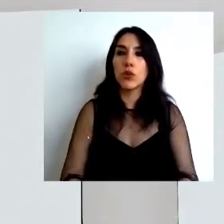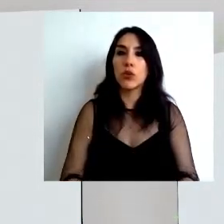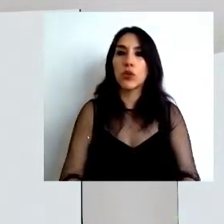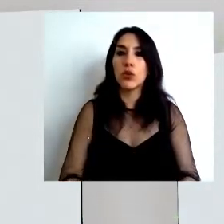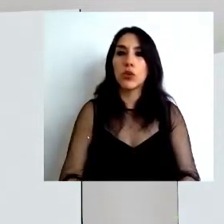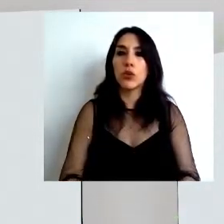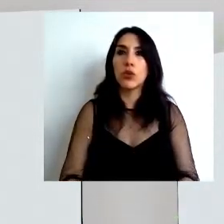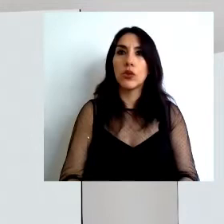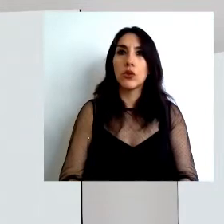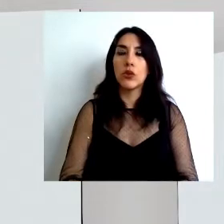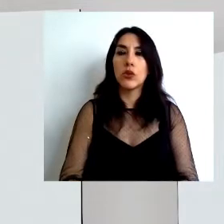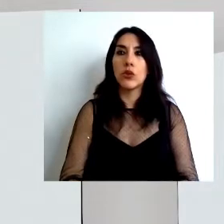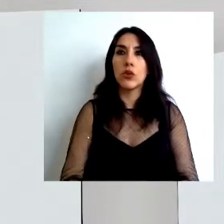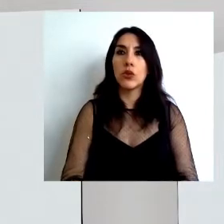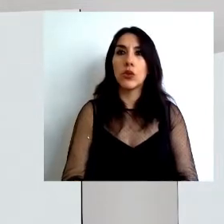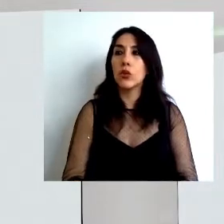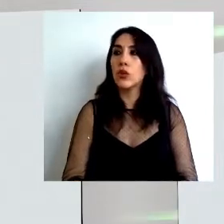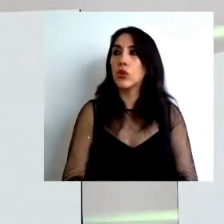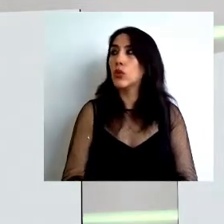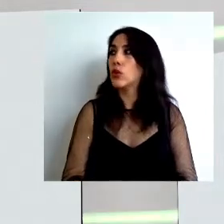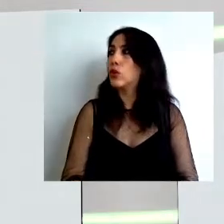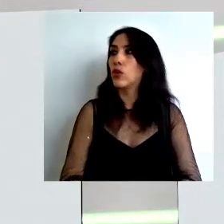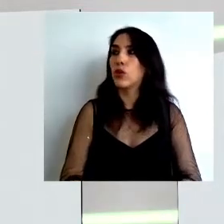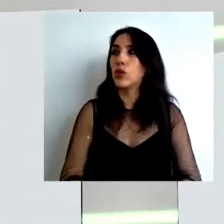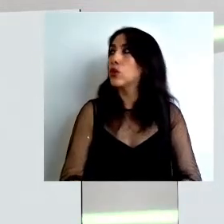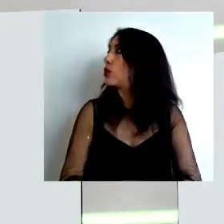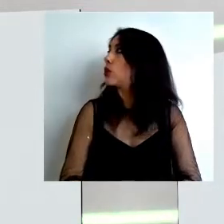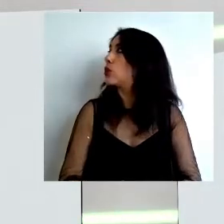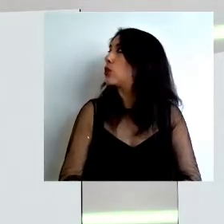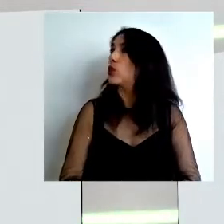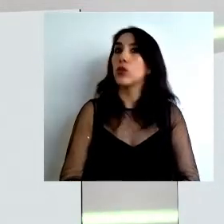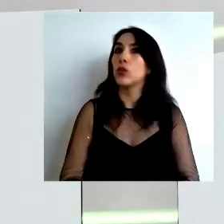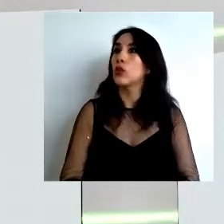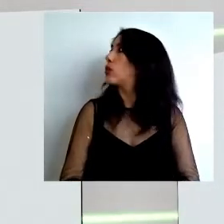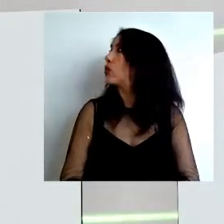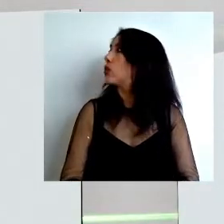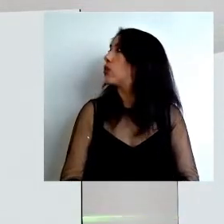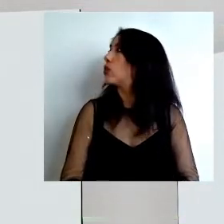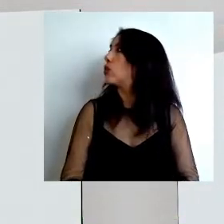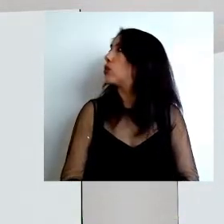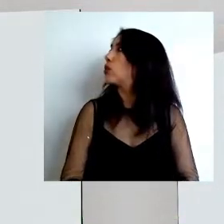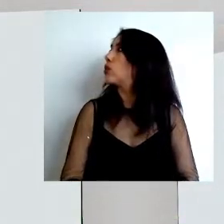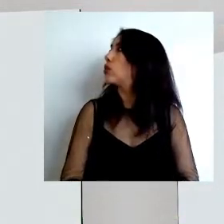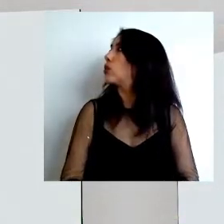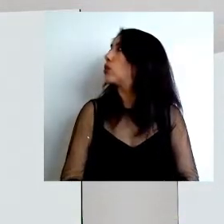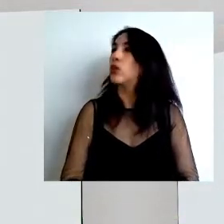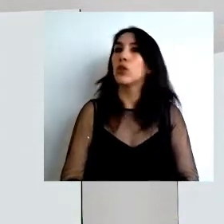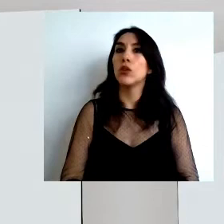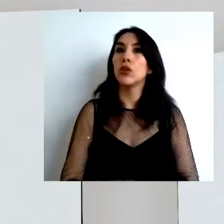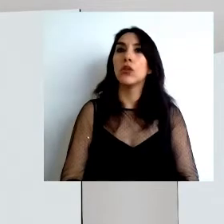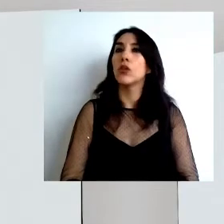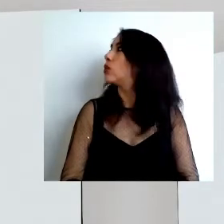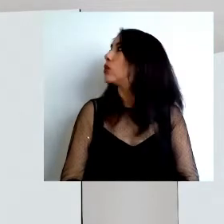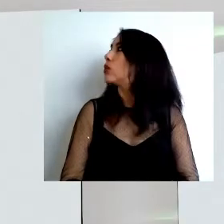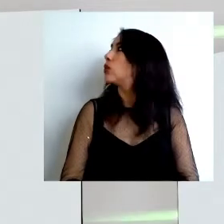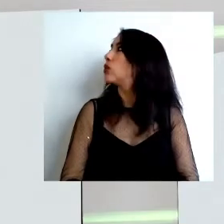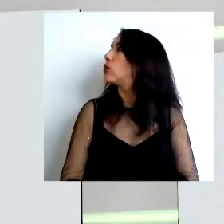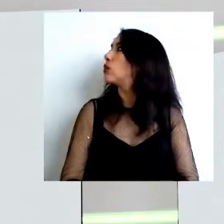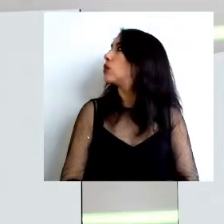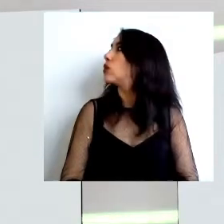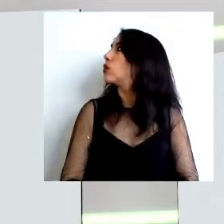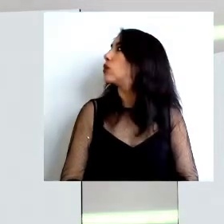International Sign Language is also available, and I encourage you to perhaps pin the sign language